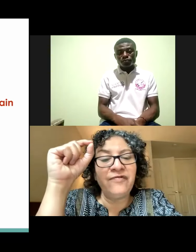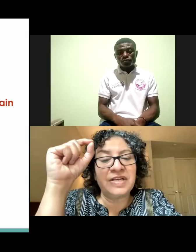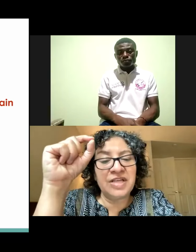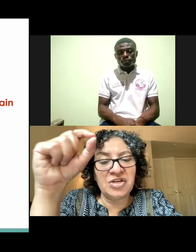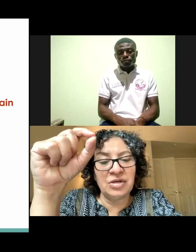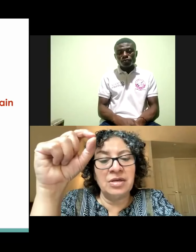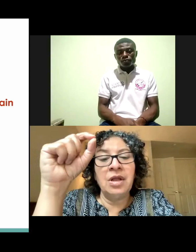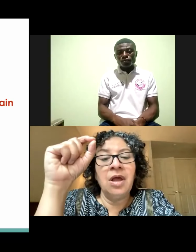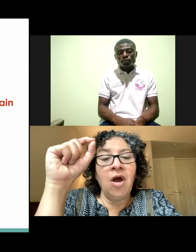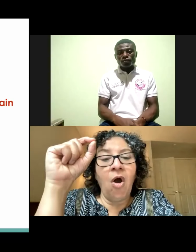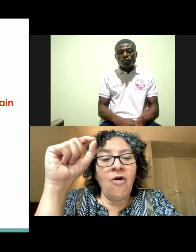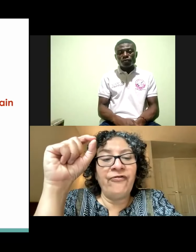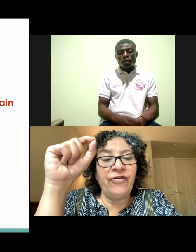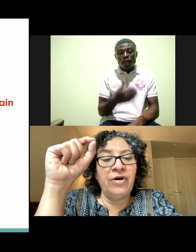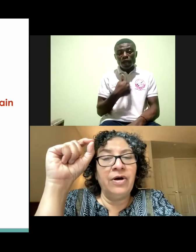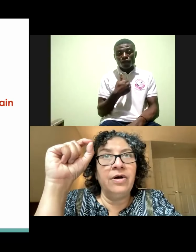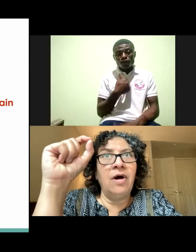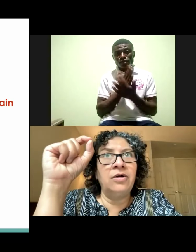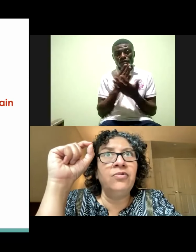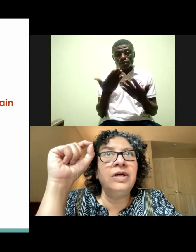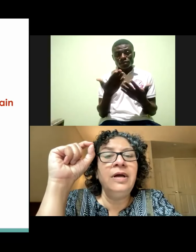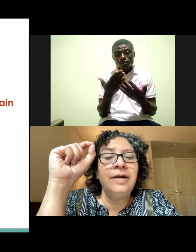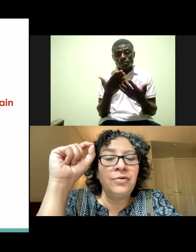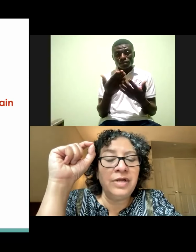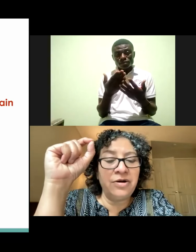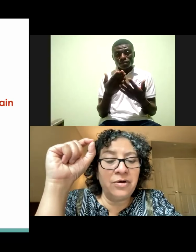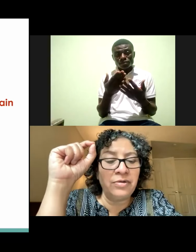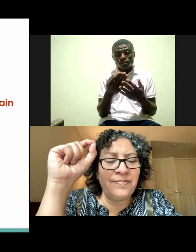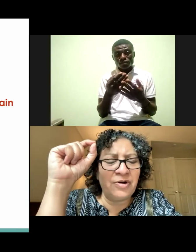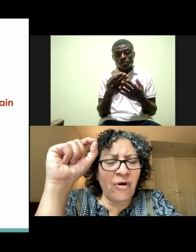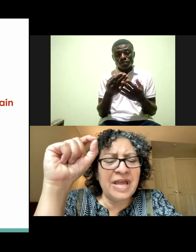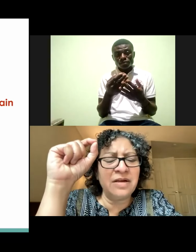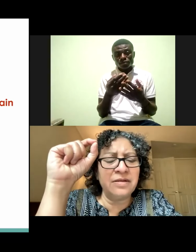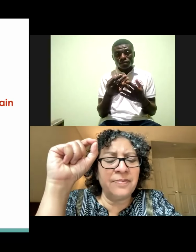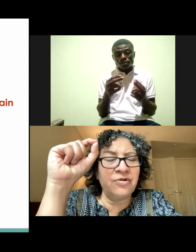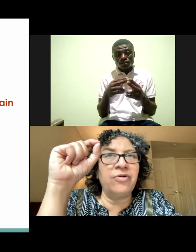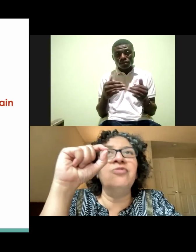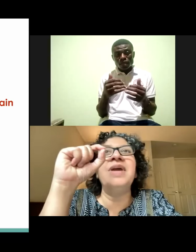obsession and fixation of to